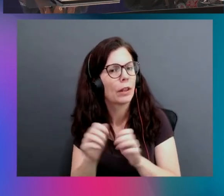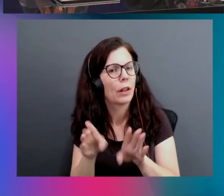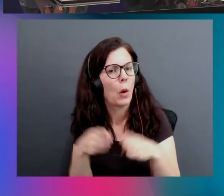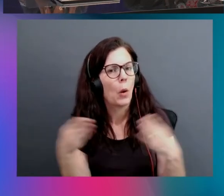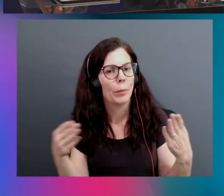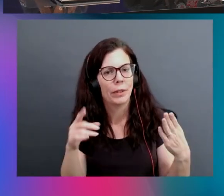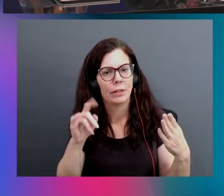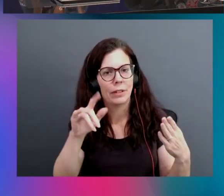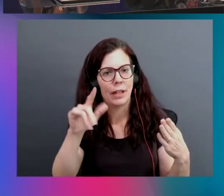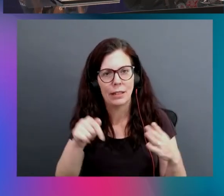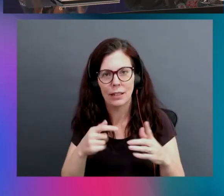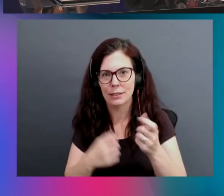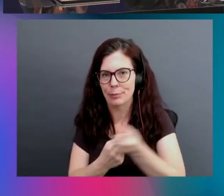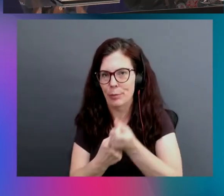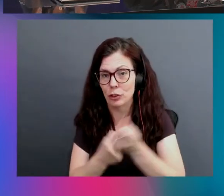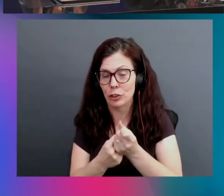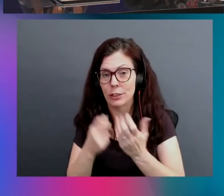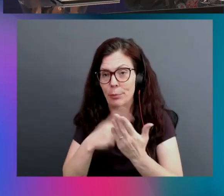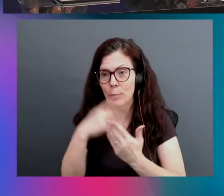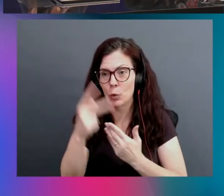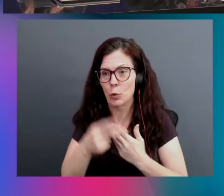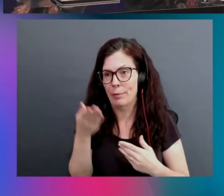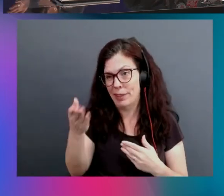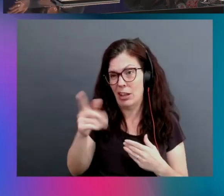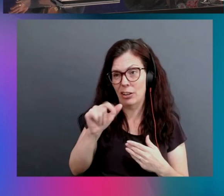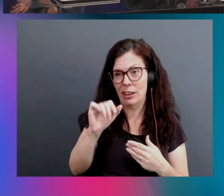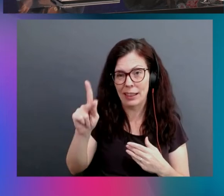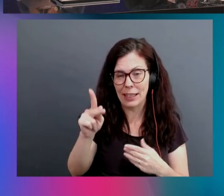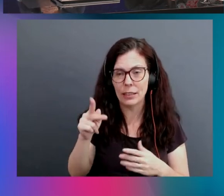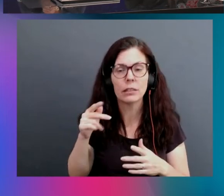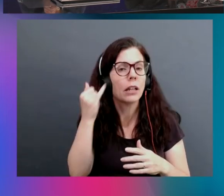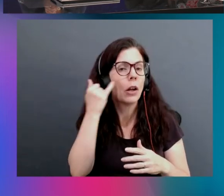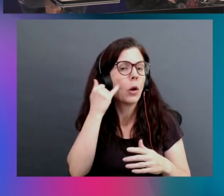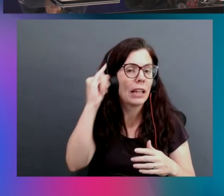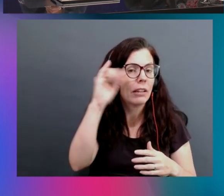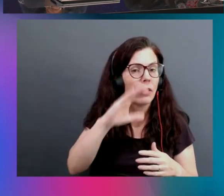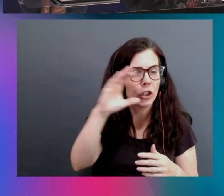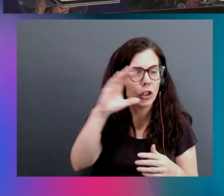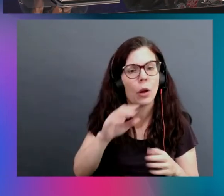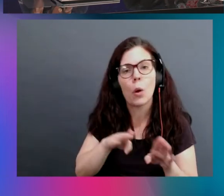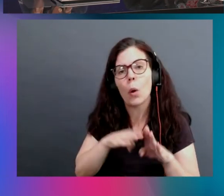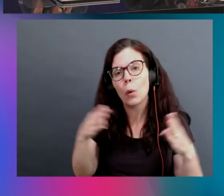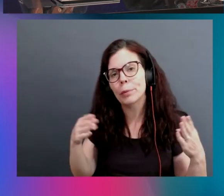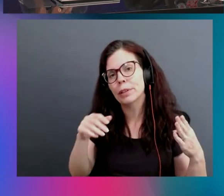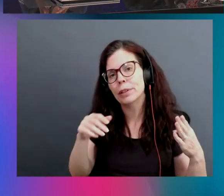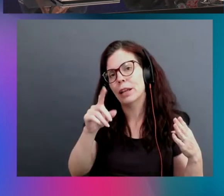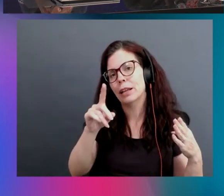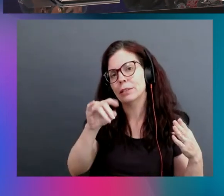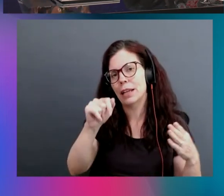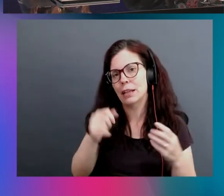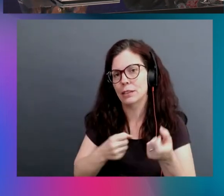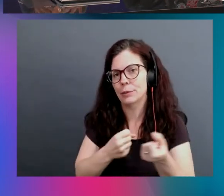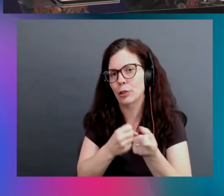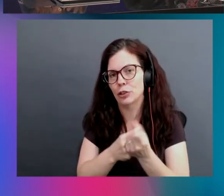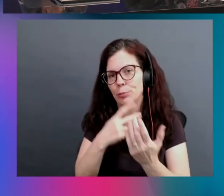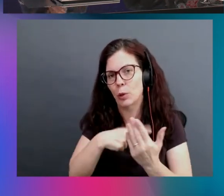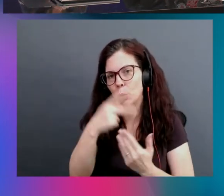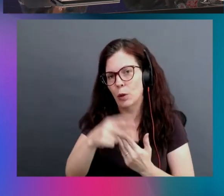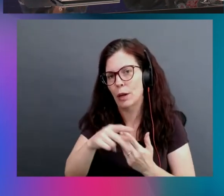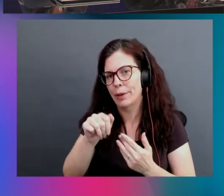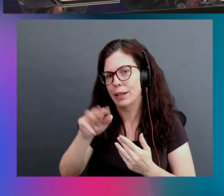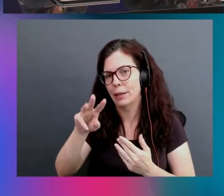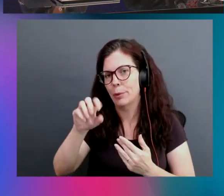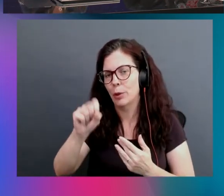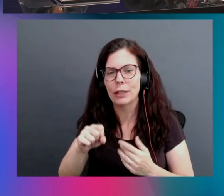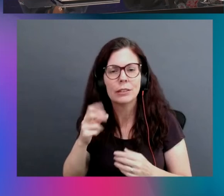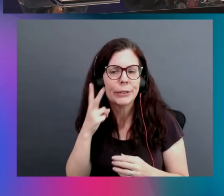a dedicated link. You can go to the web if you look for Open Data Sponsorship Program, AWS. There will be a form. You submit that